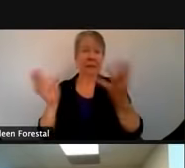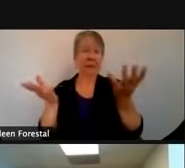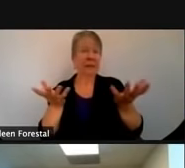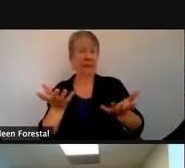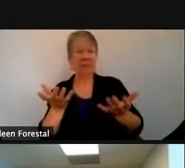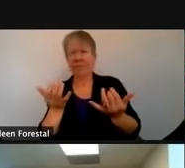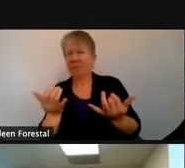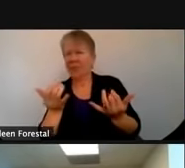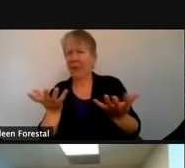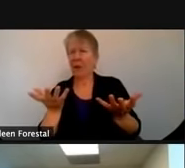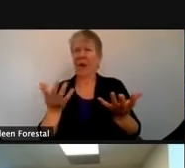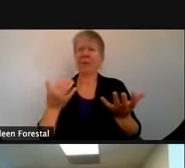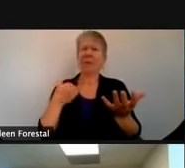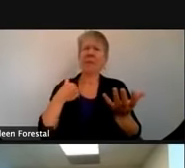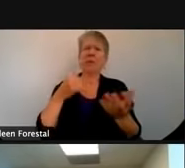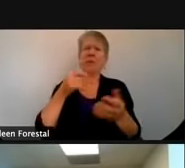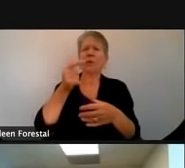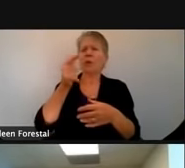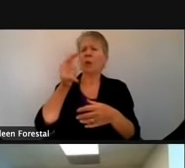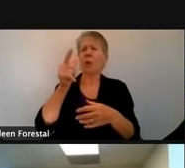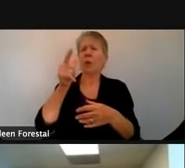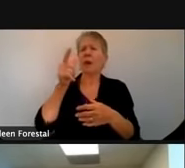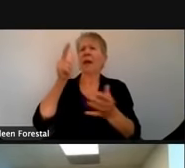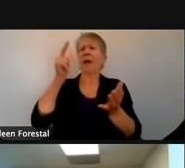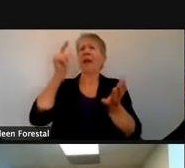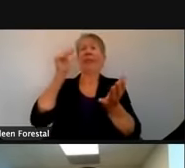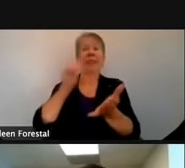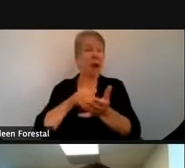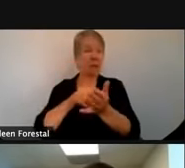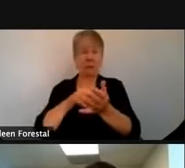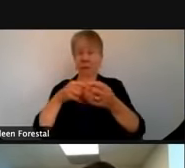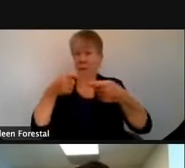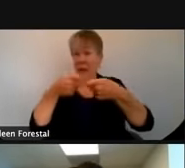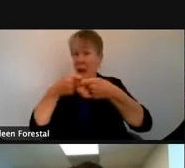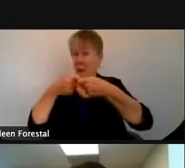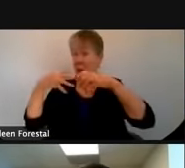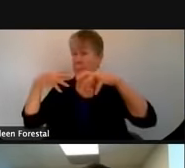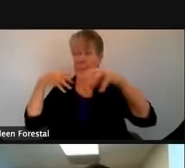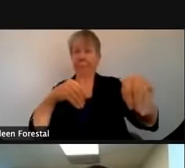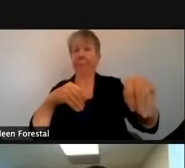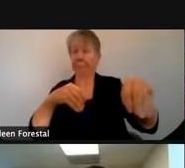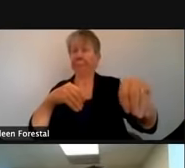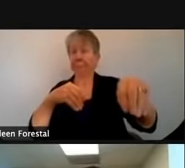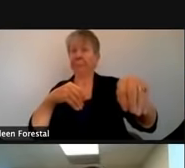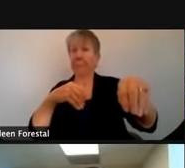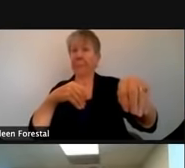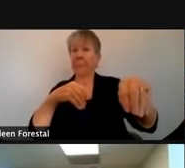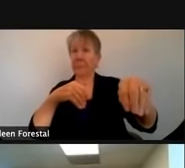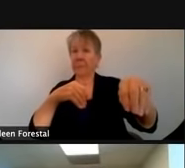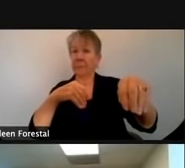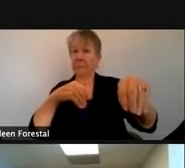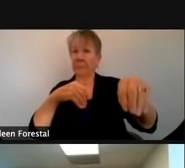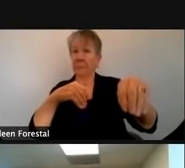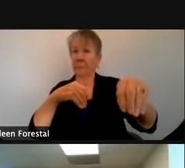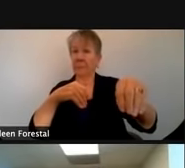21,000 power outages, mostly split between JCP&L and